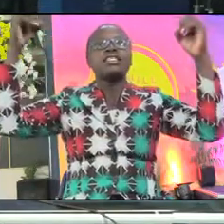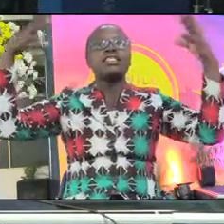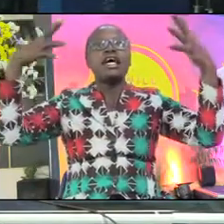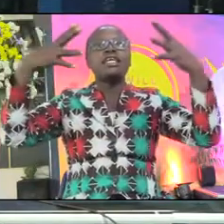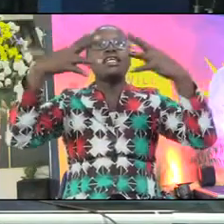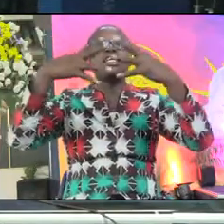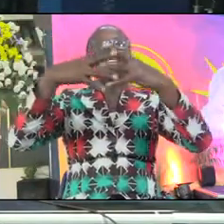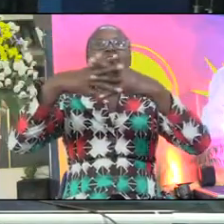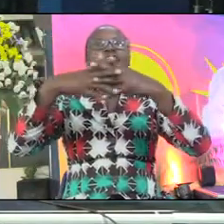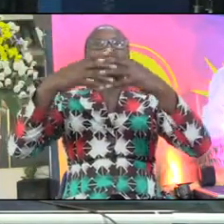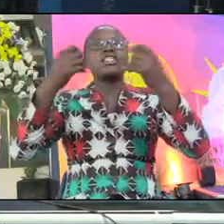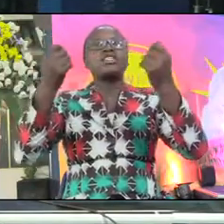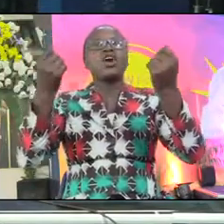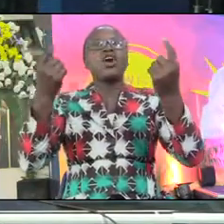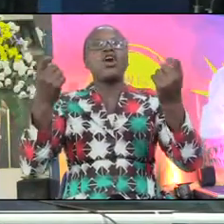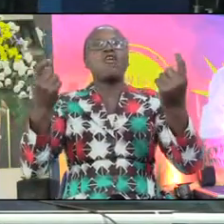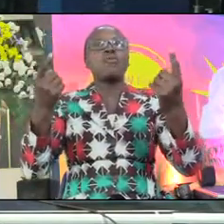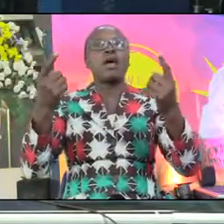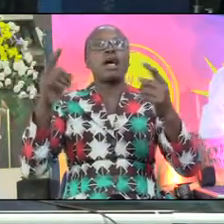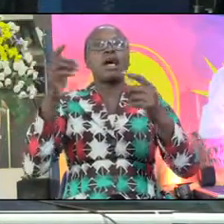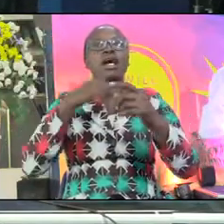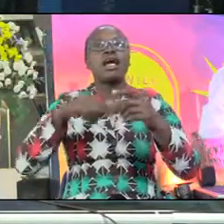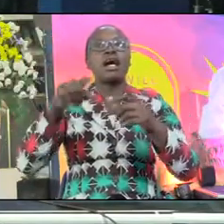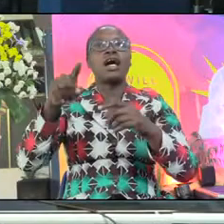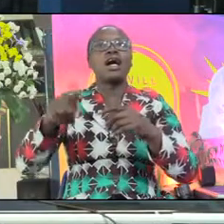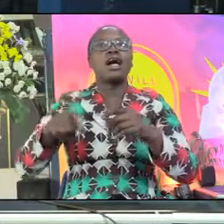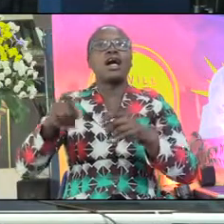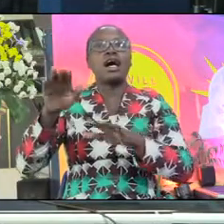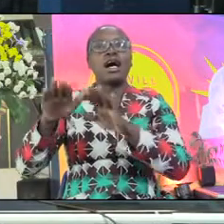gates of pearl, shining gates of